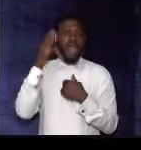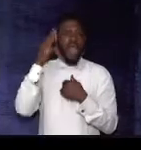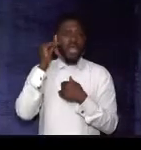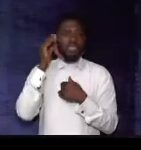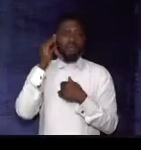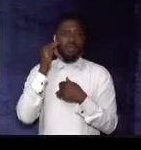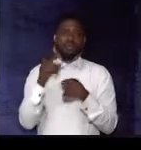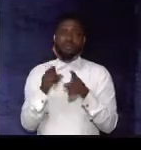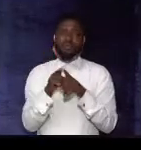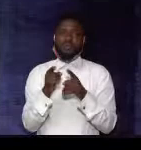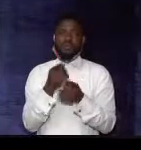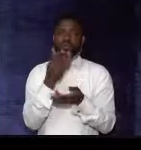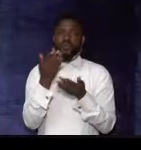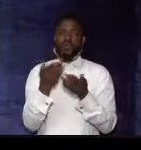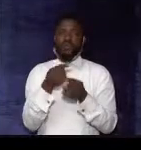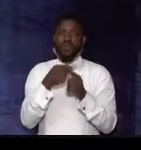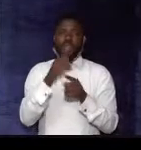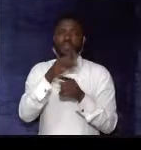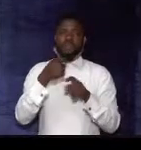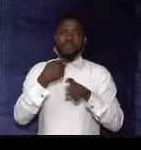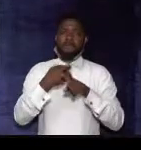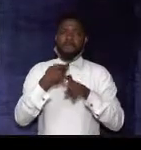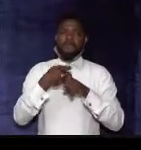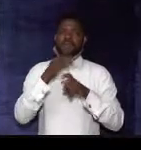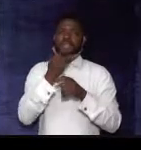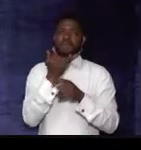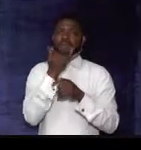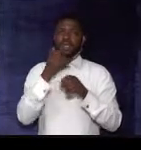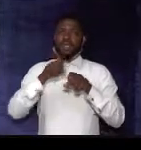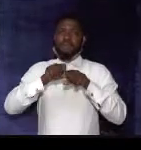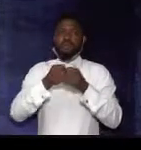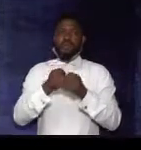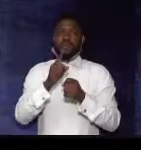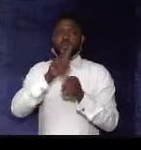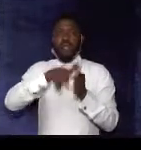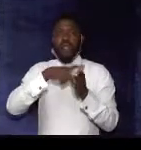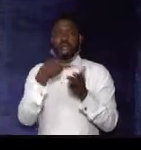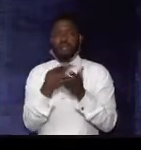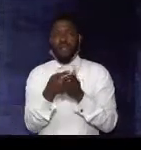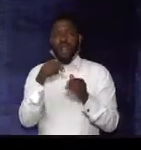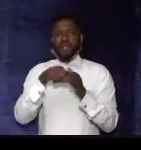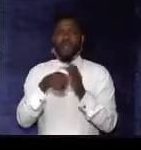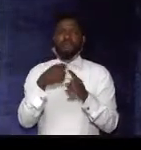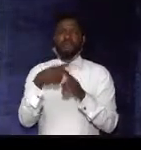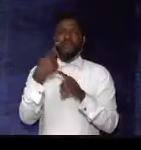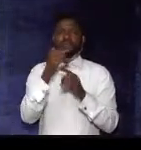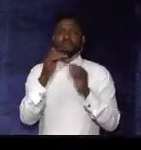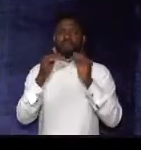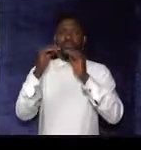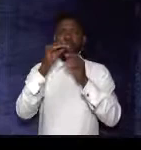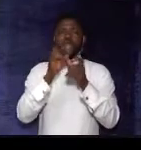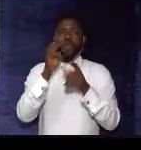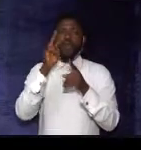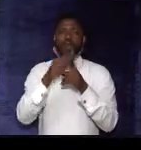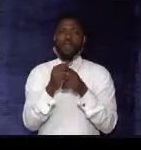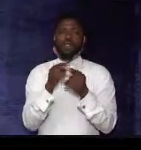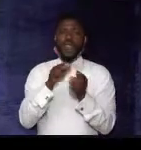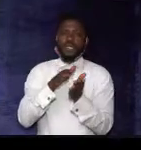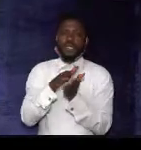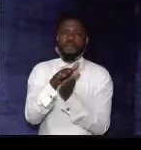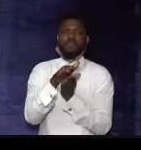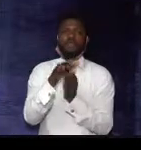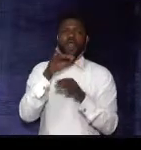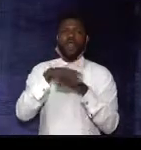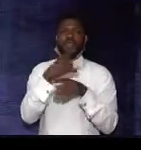before, where your bone is mistakenly broken because you fell down from the staircase or